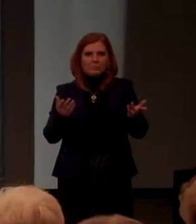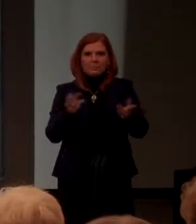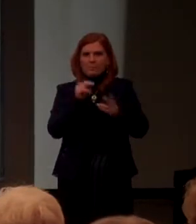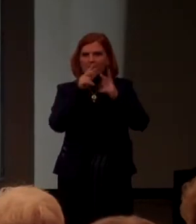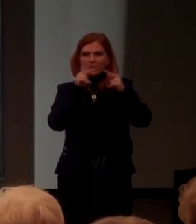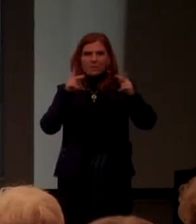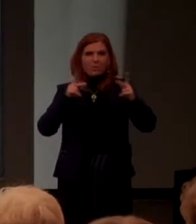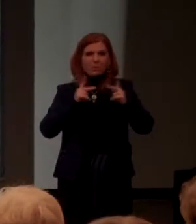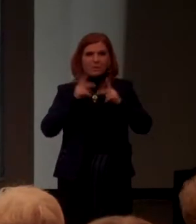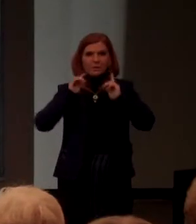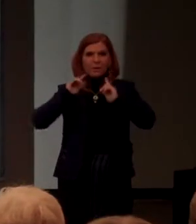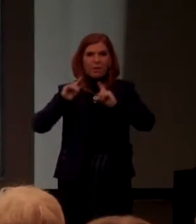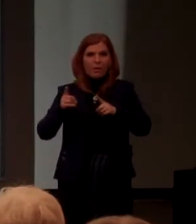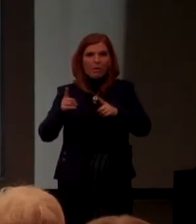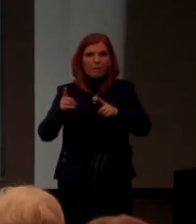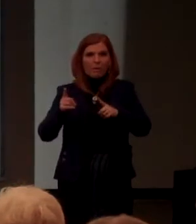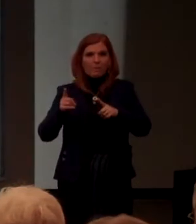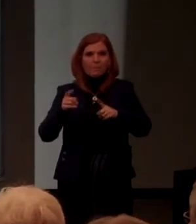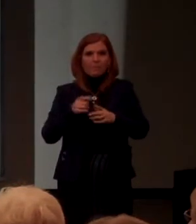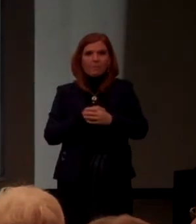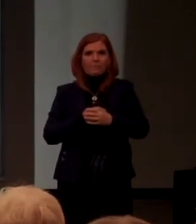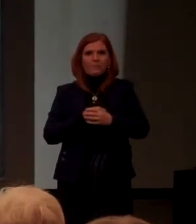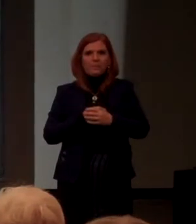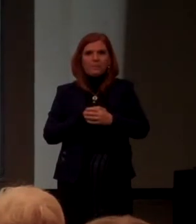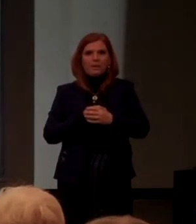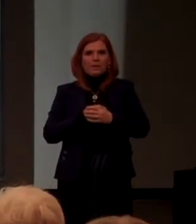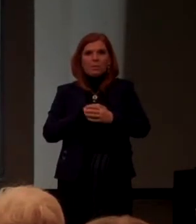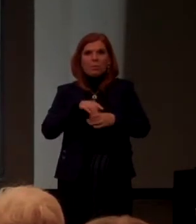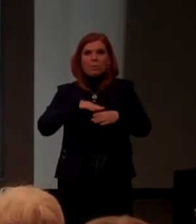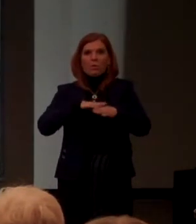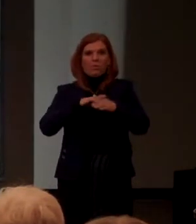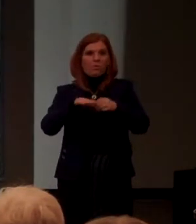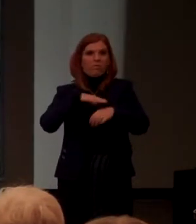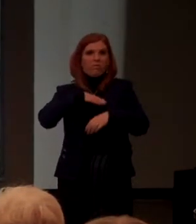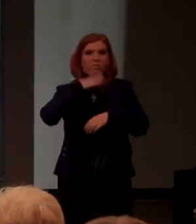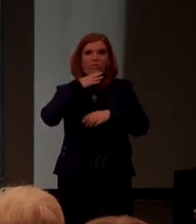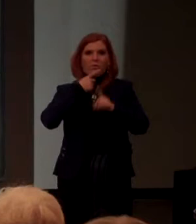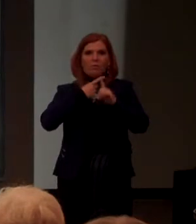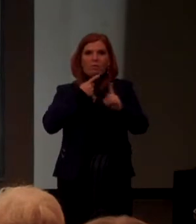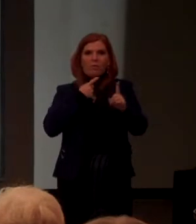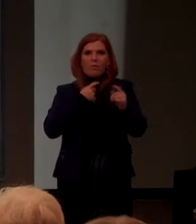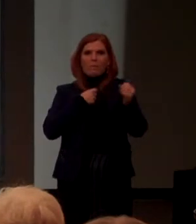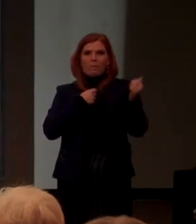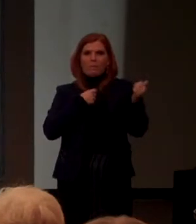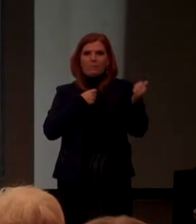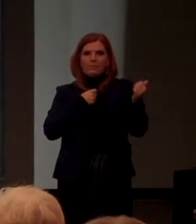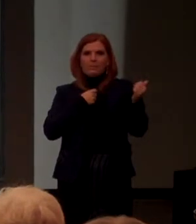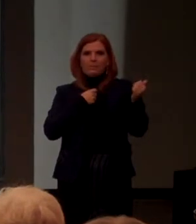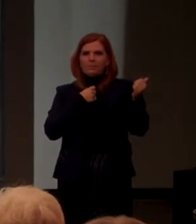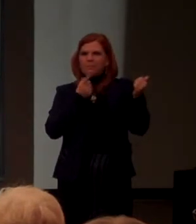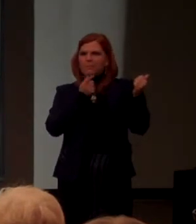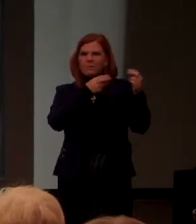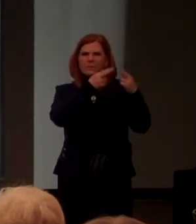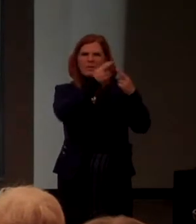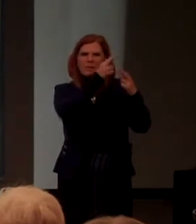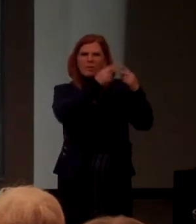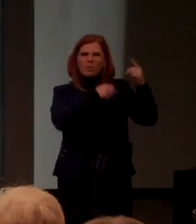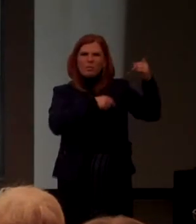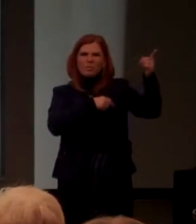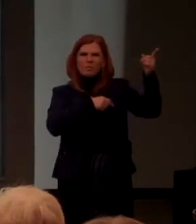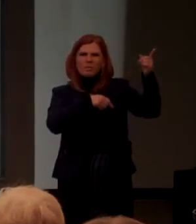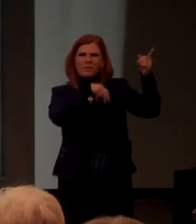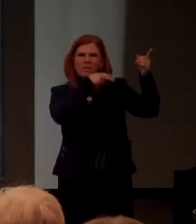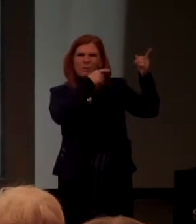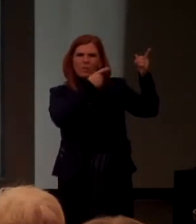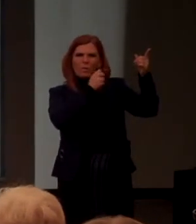There's no place else to go. We're full from you know, that road that runs up to